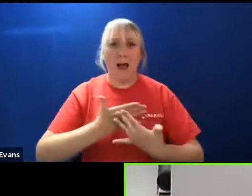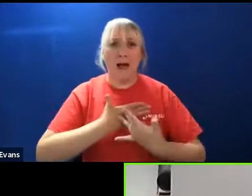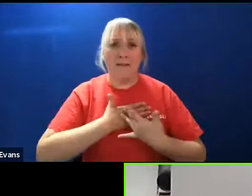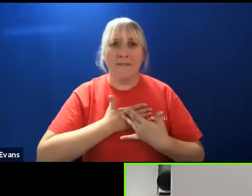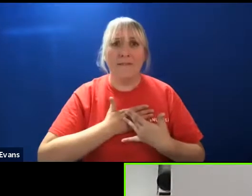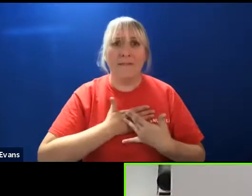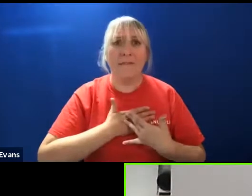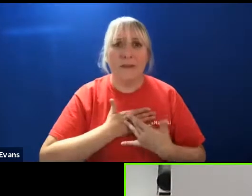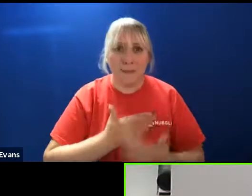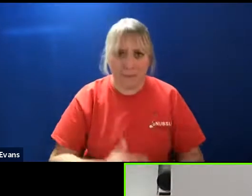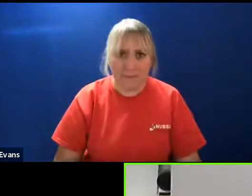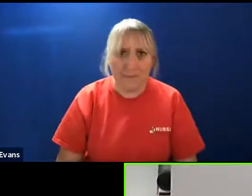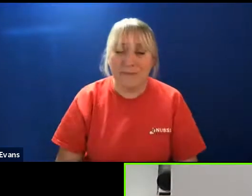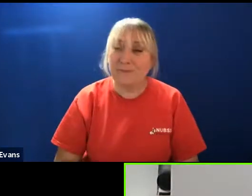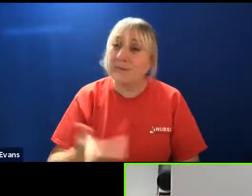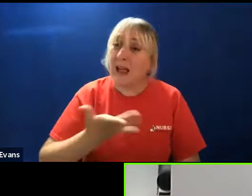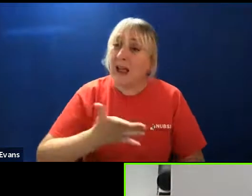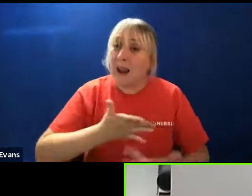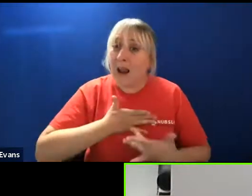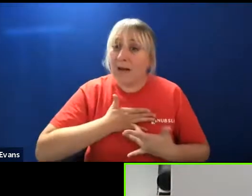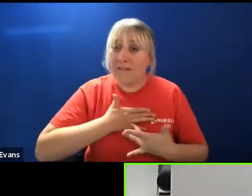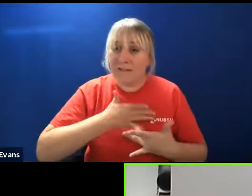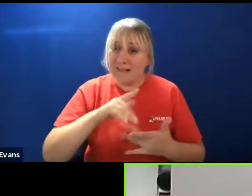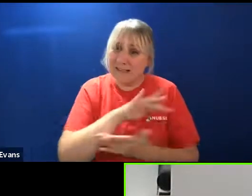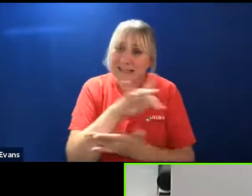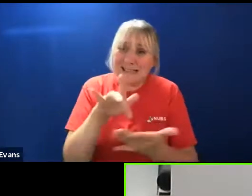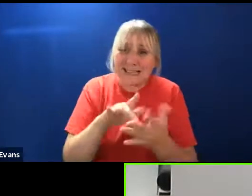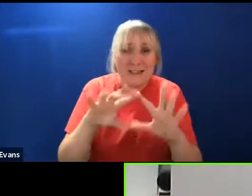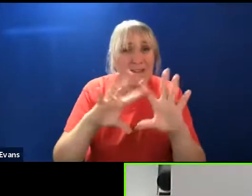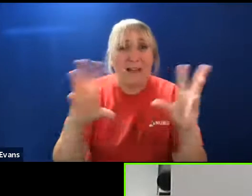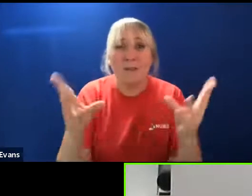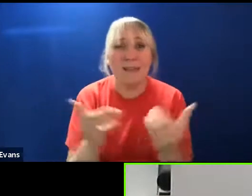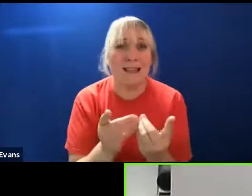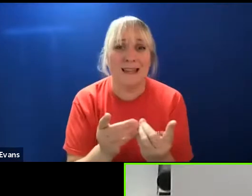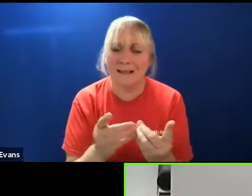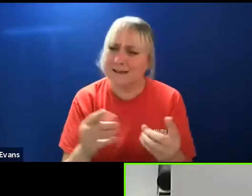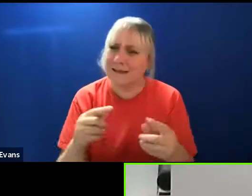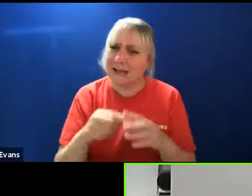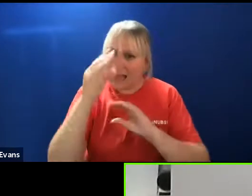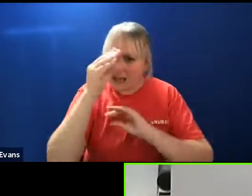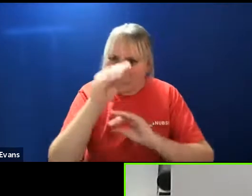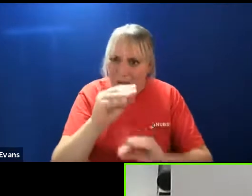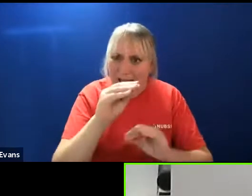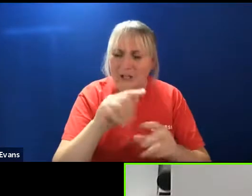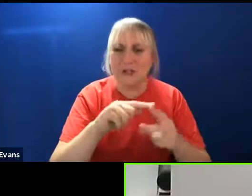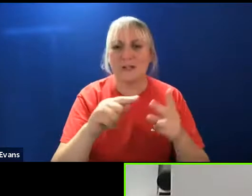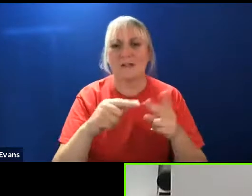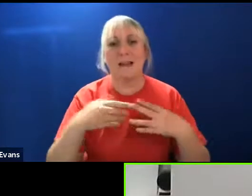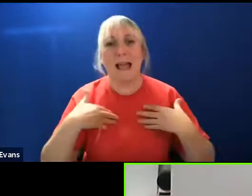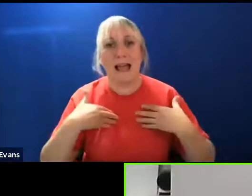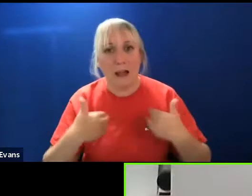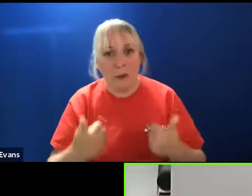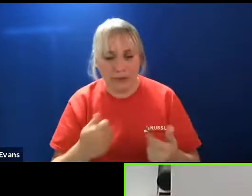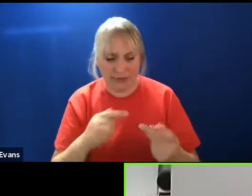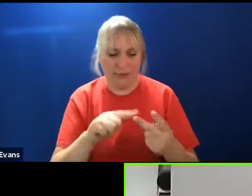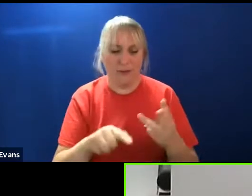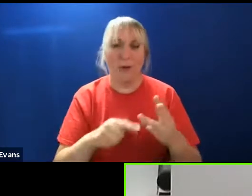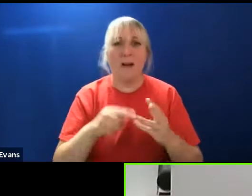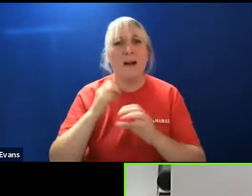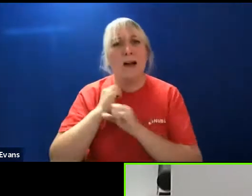culture. This love is at the heart of everything they do, whether that be their education system, their healthcare system, or their commitment